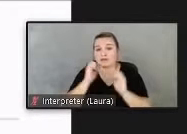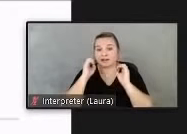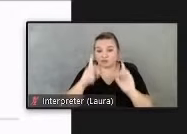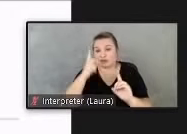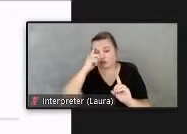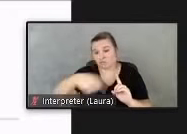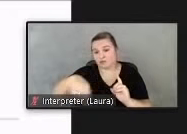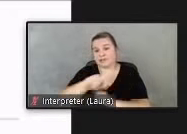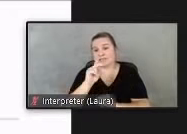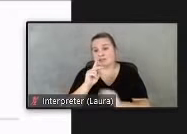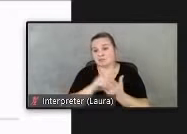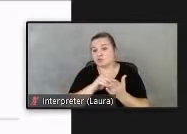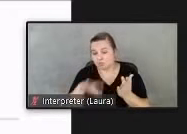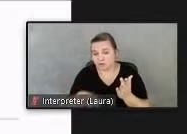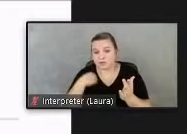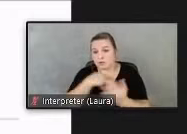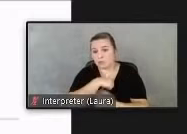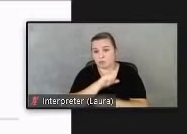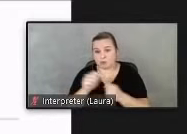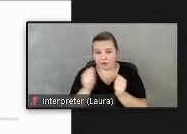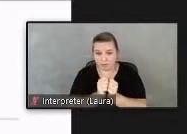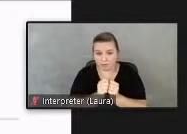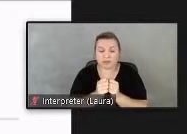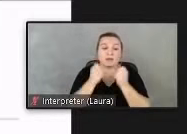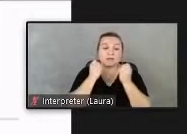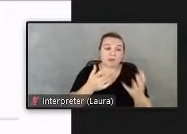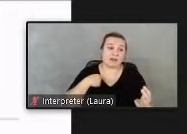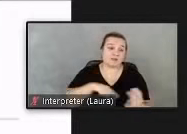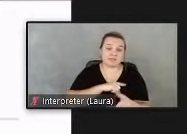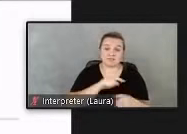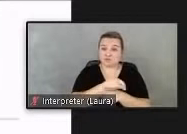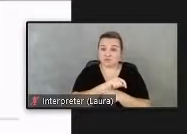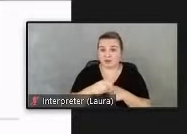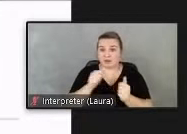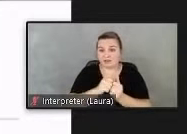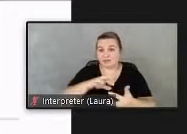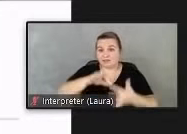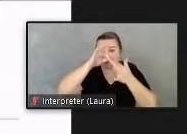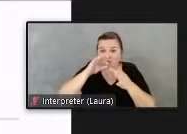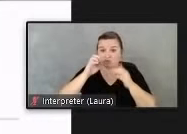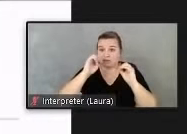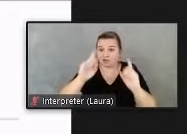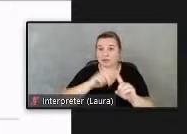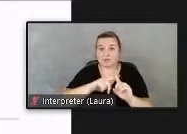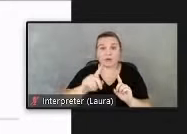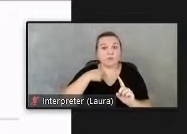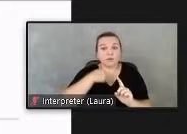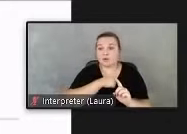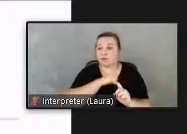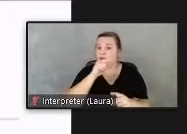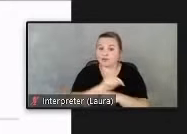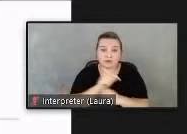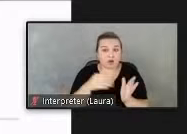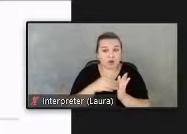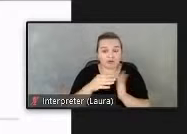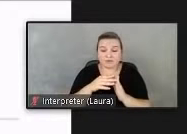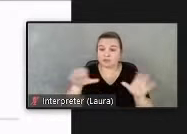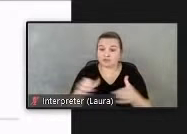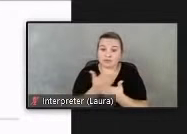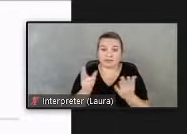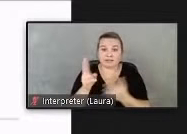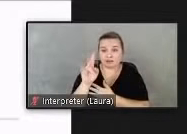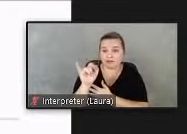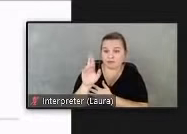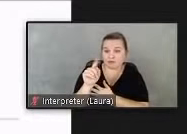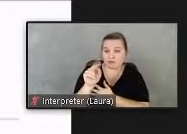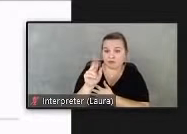individuals that we're working with. Many of us have been trained in special education, but we were not trained often in doing things virtually. And so we